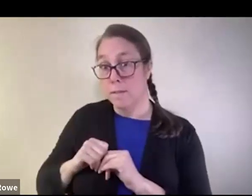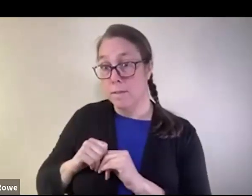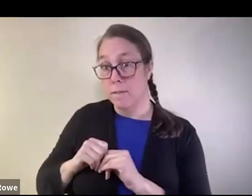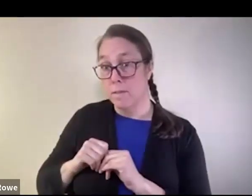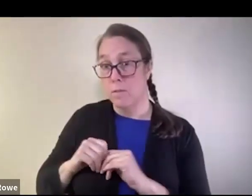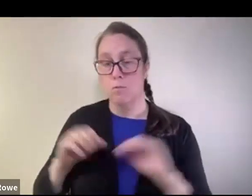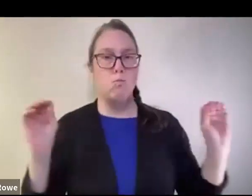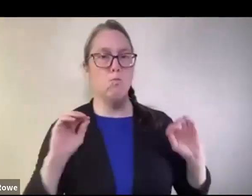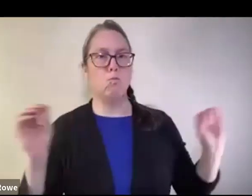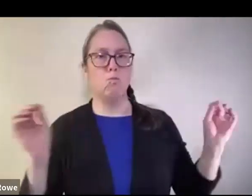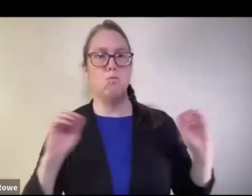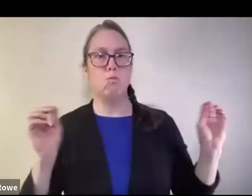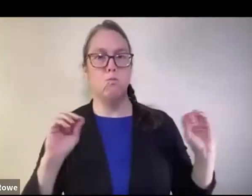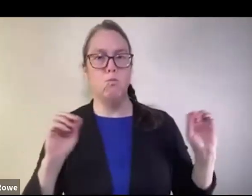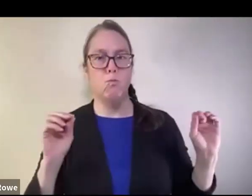No.